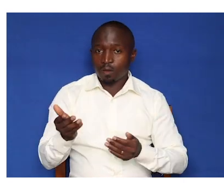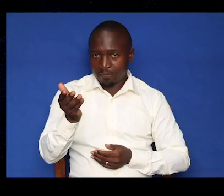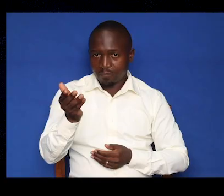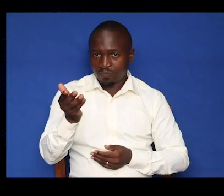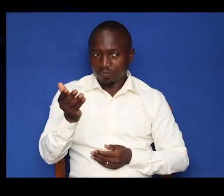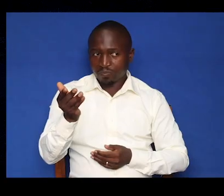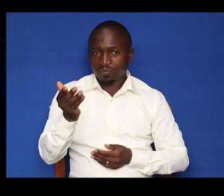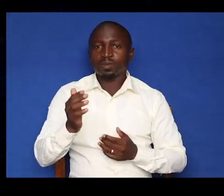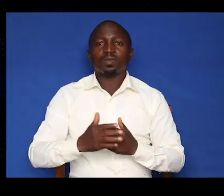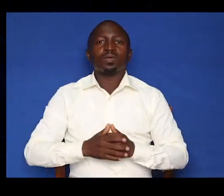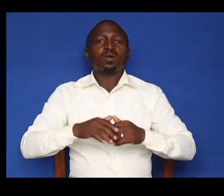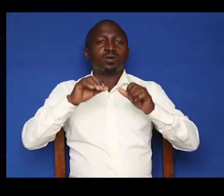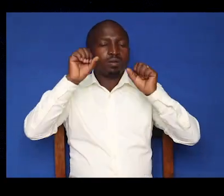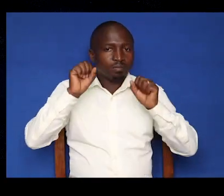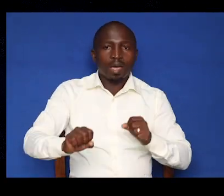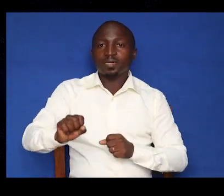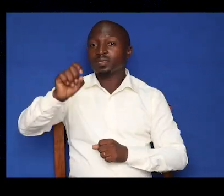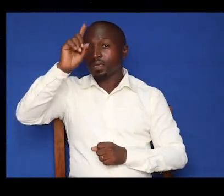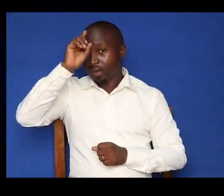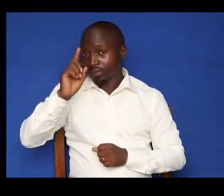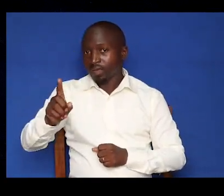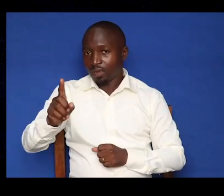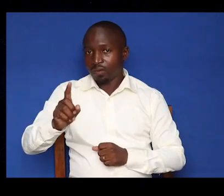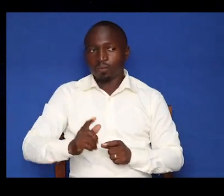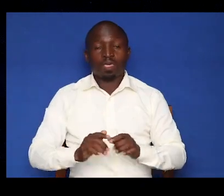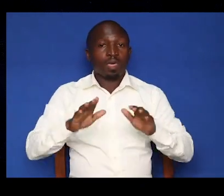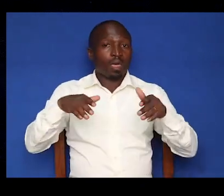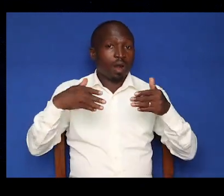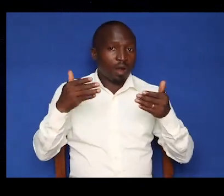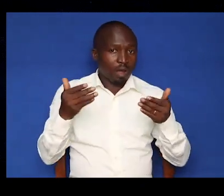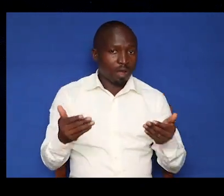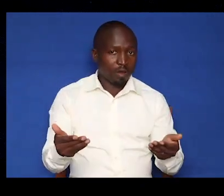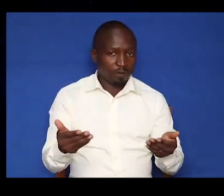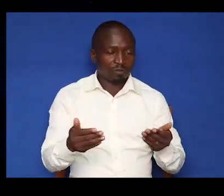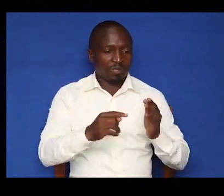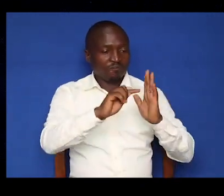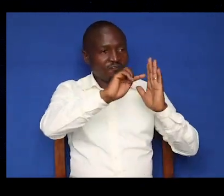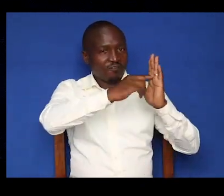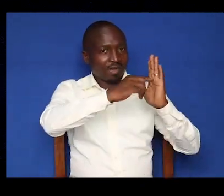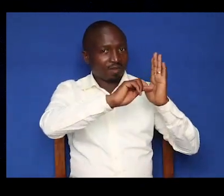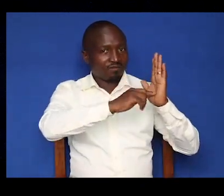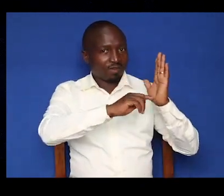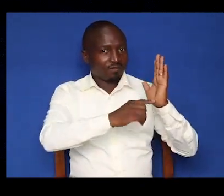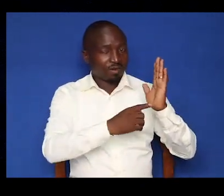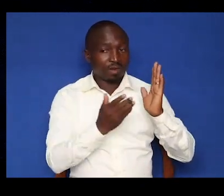students, we should understand on how the factors